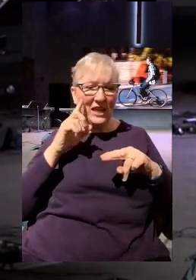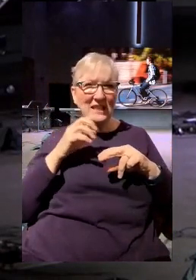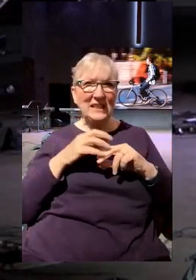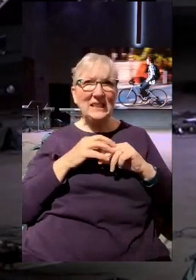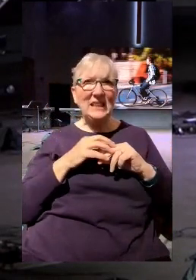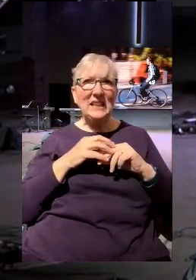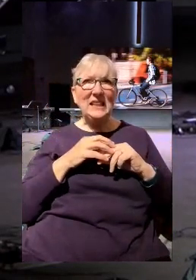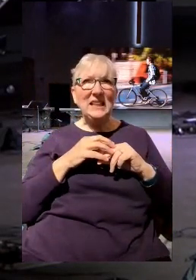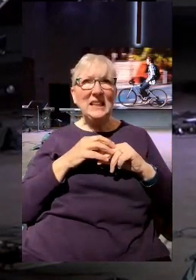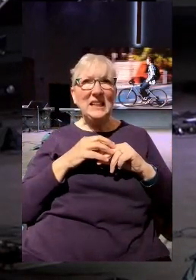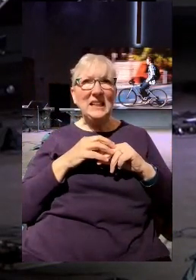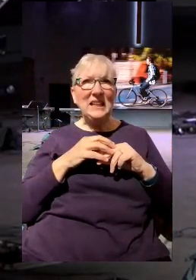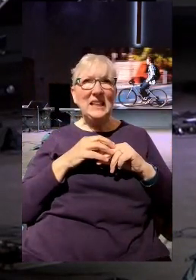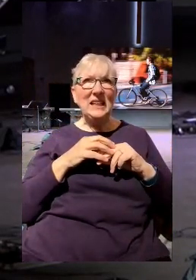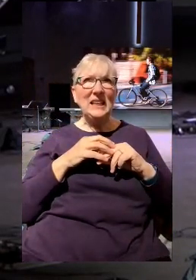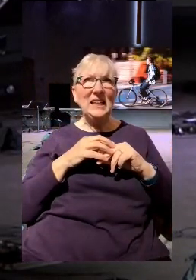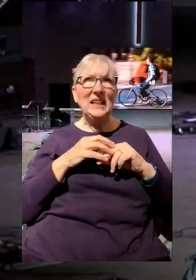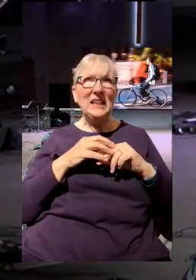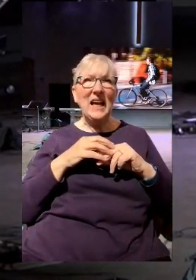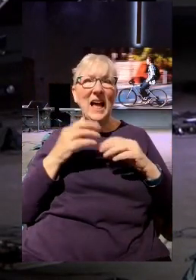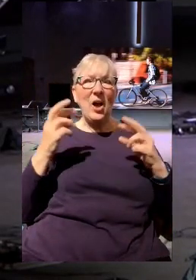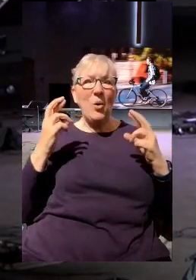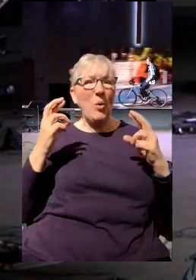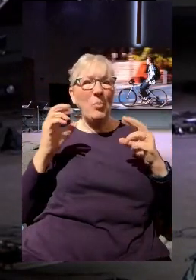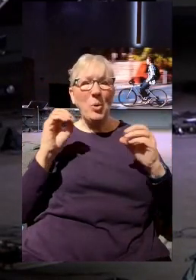oh, I hope nobody can see this.